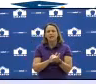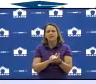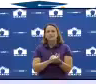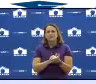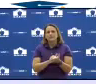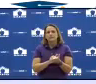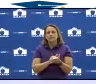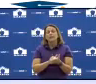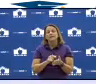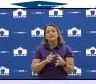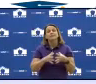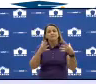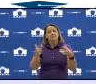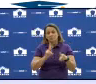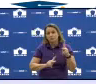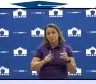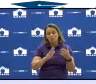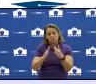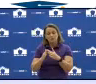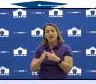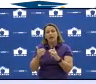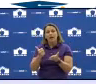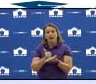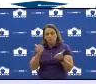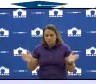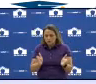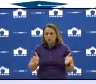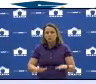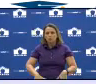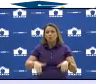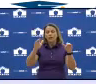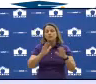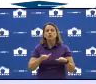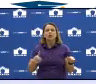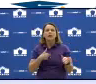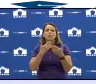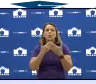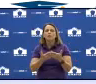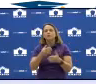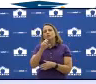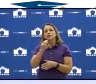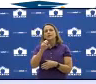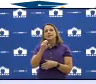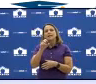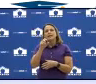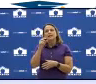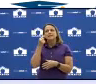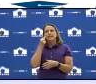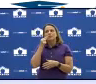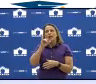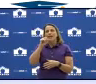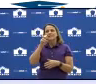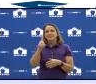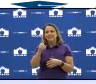a village to raise a child. And I am so grateful to the San Antonio ISD Foundation. I see Judy